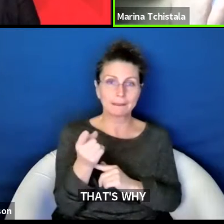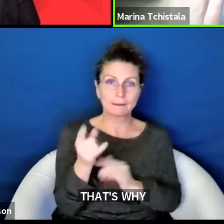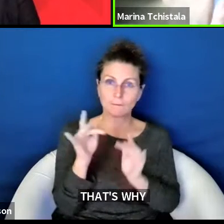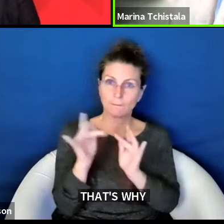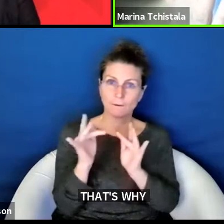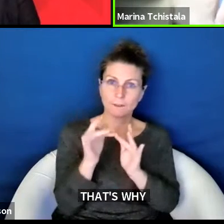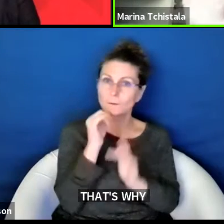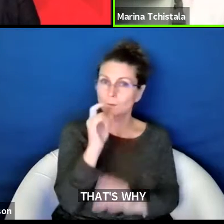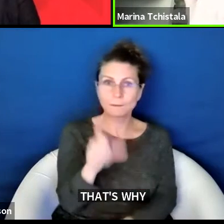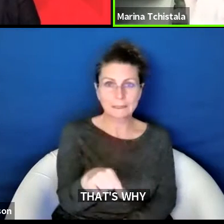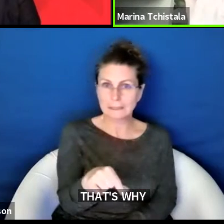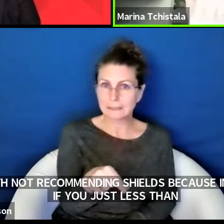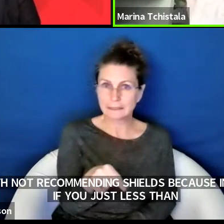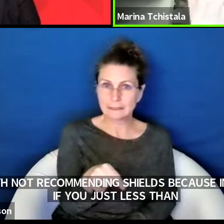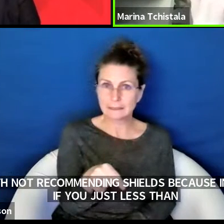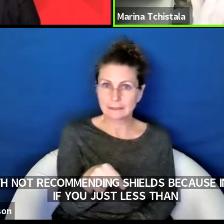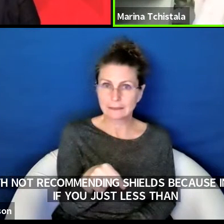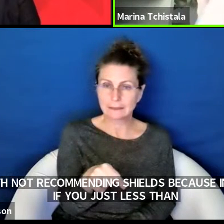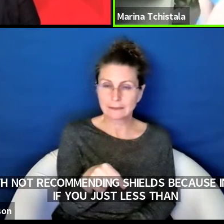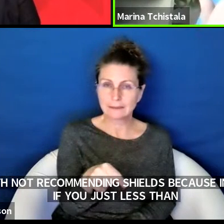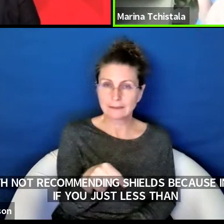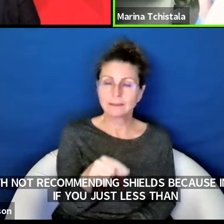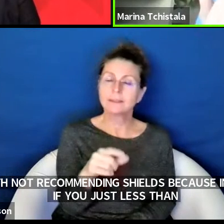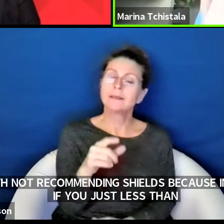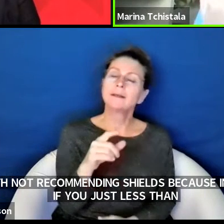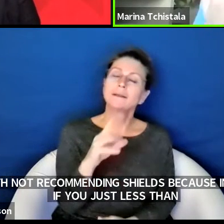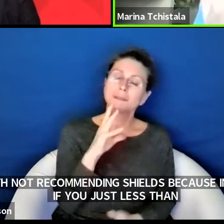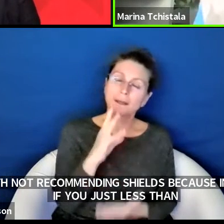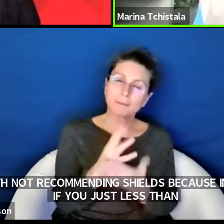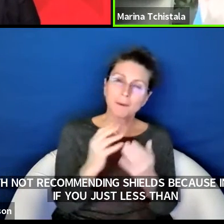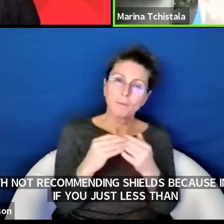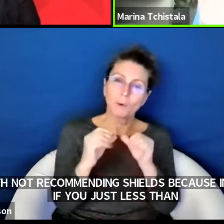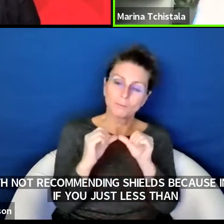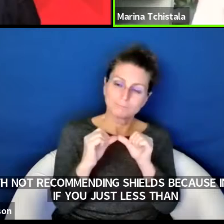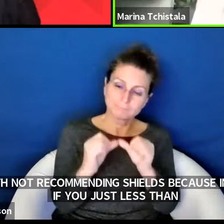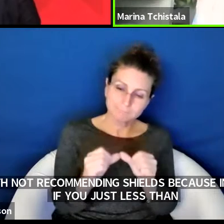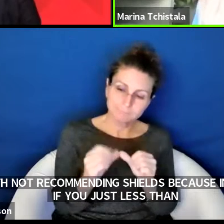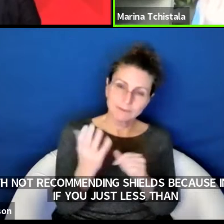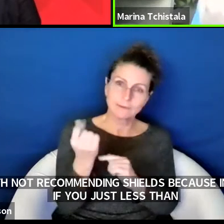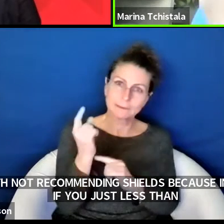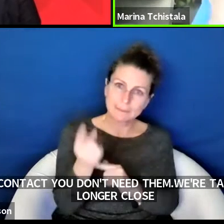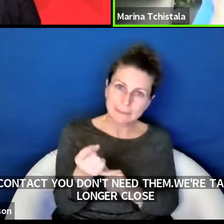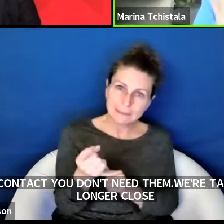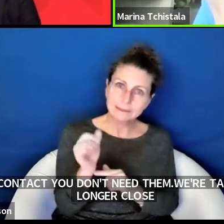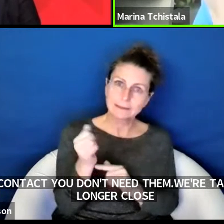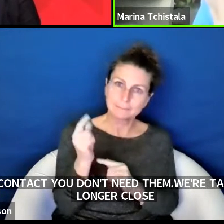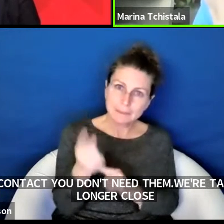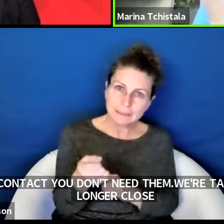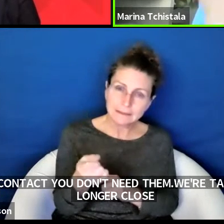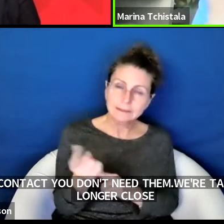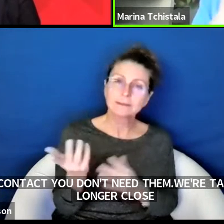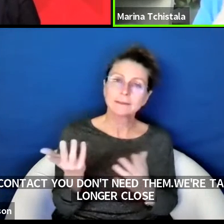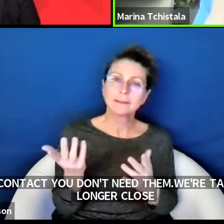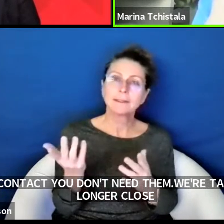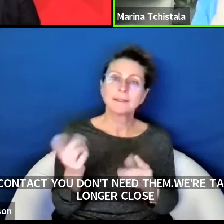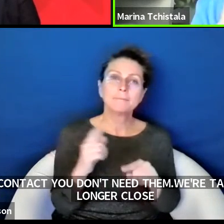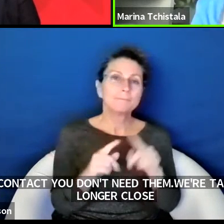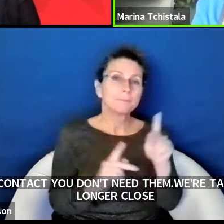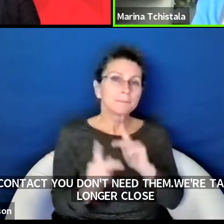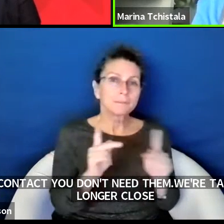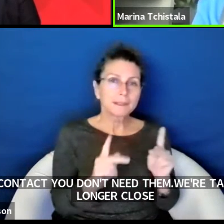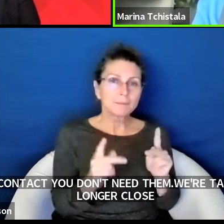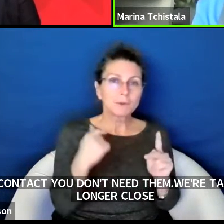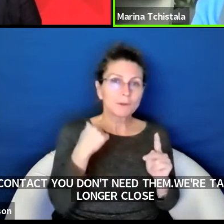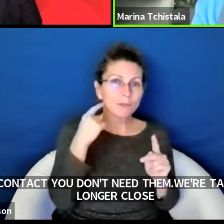We're talking about longer close contact, but and people can confuse wearing a shield and not putting a